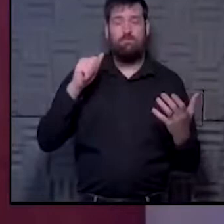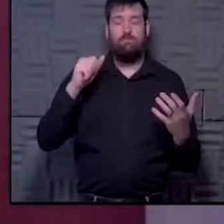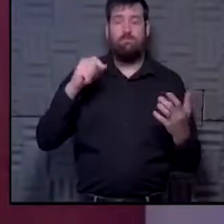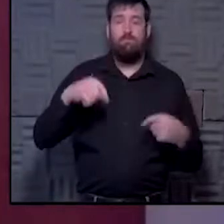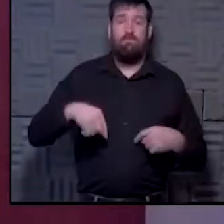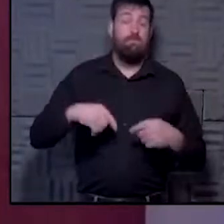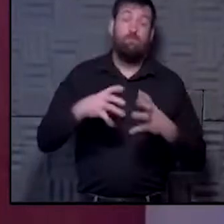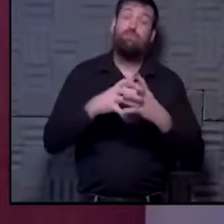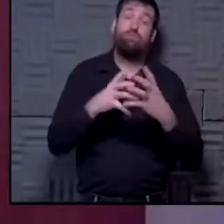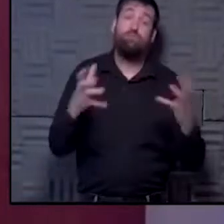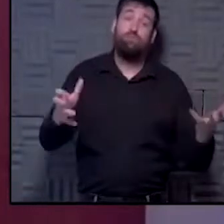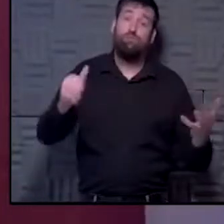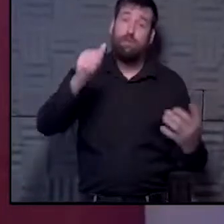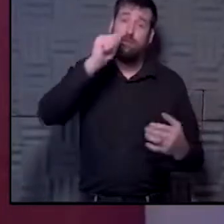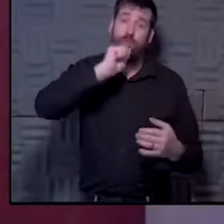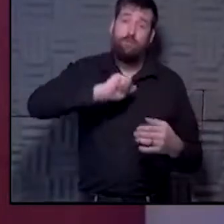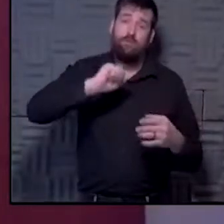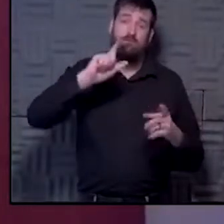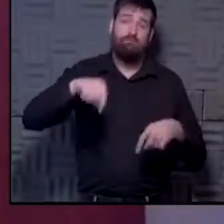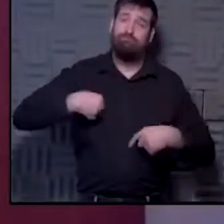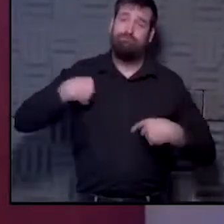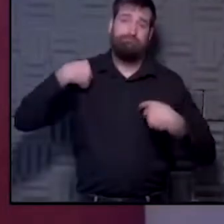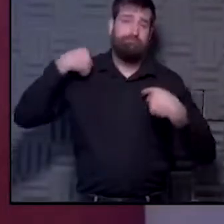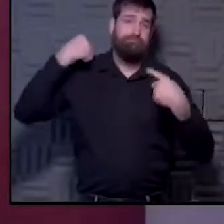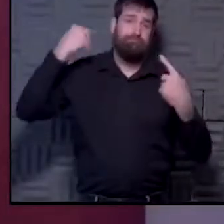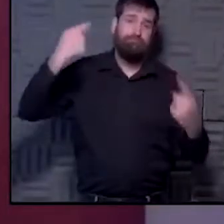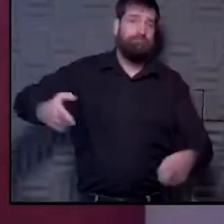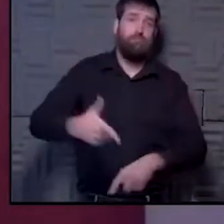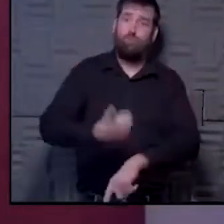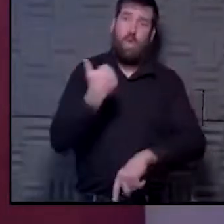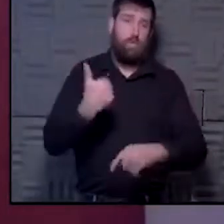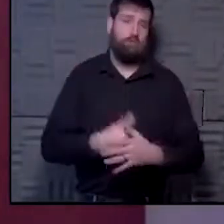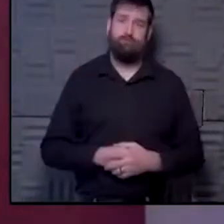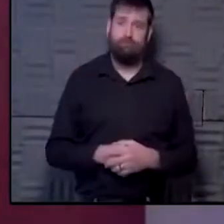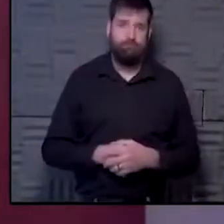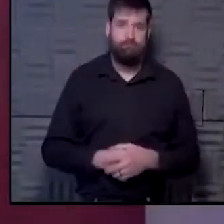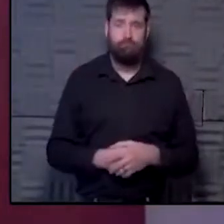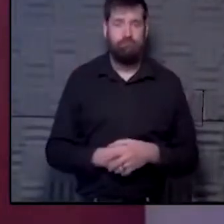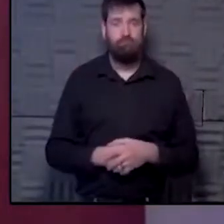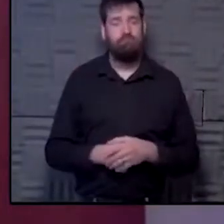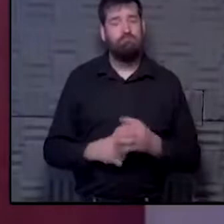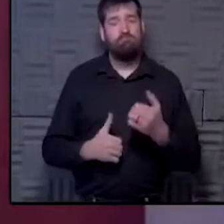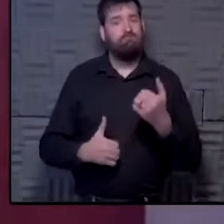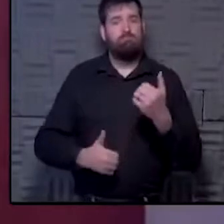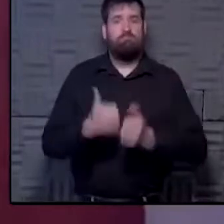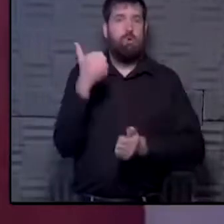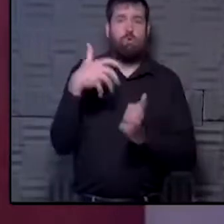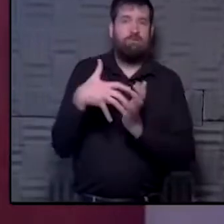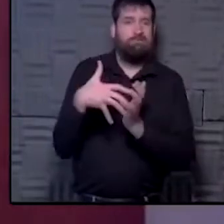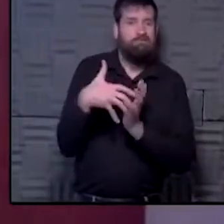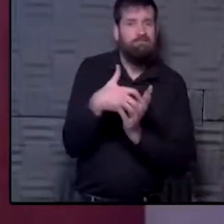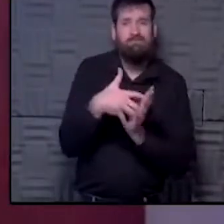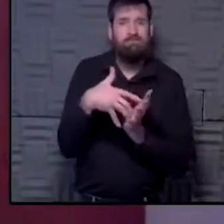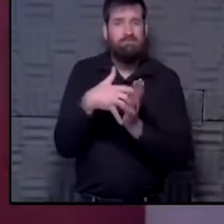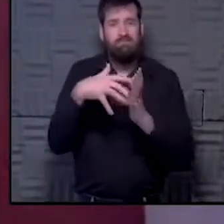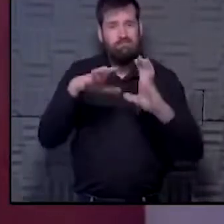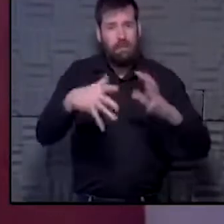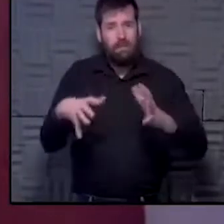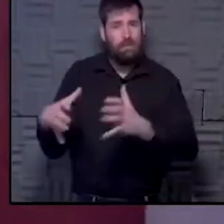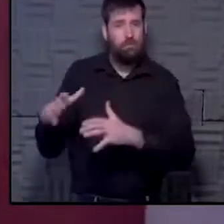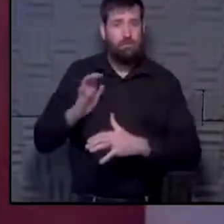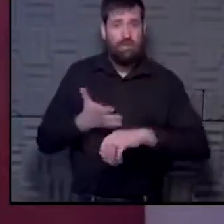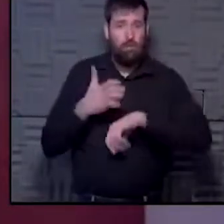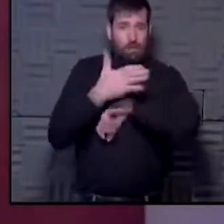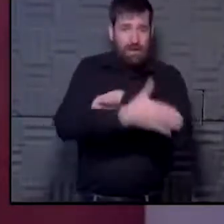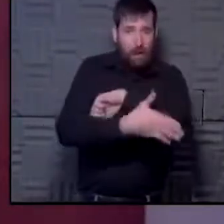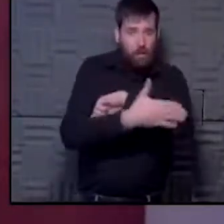too patient and way too long. And it's the most vulnerable populations of our county, of